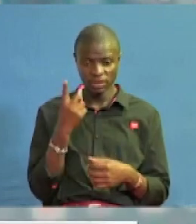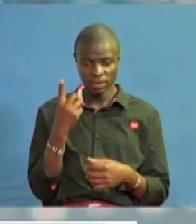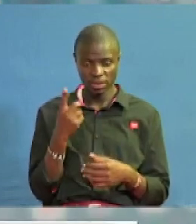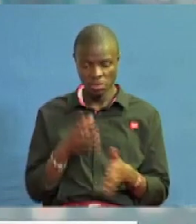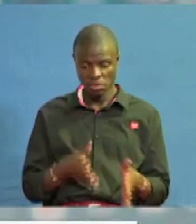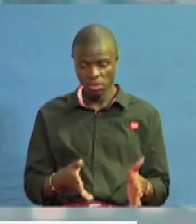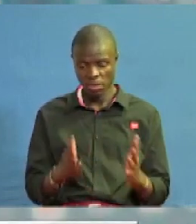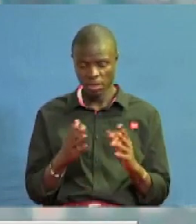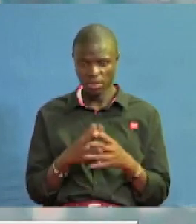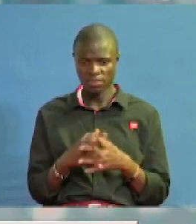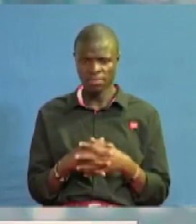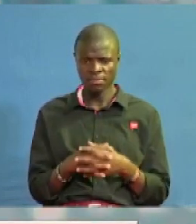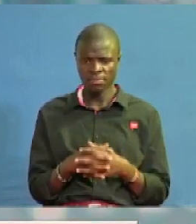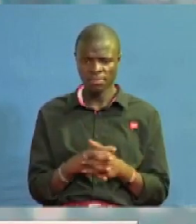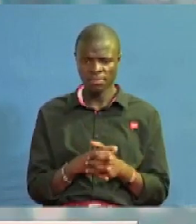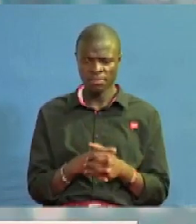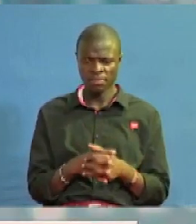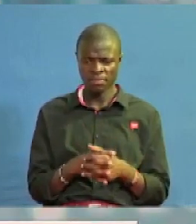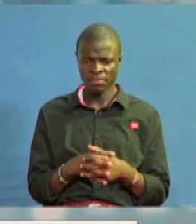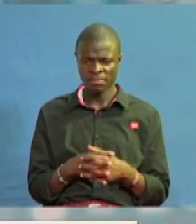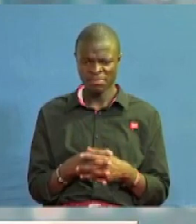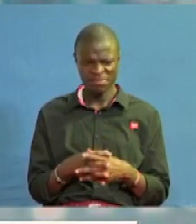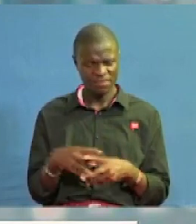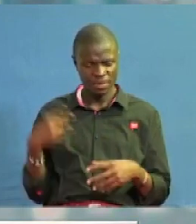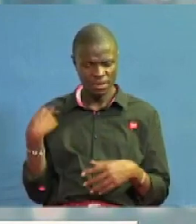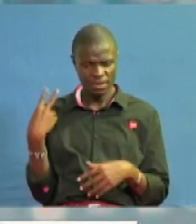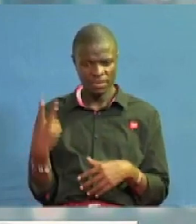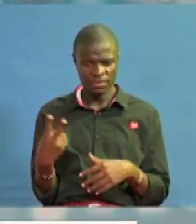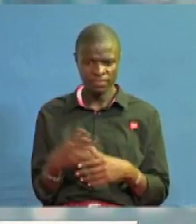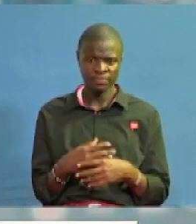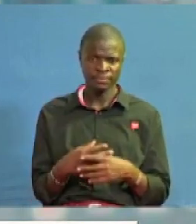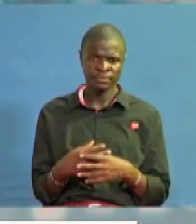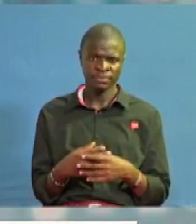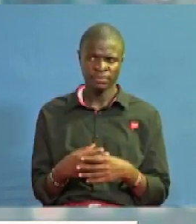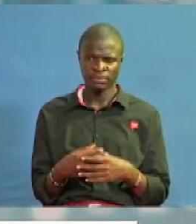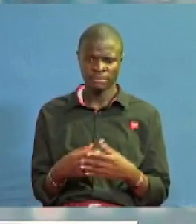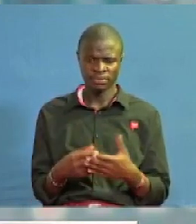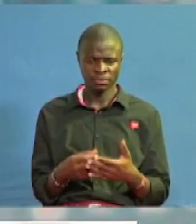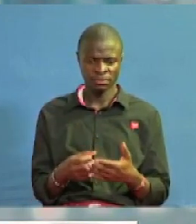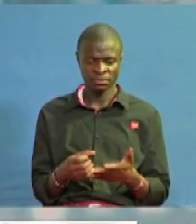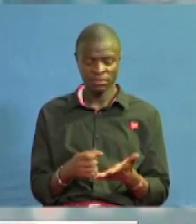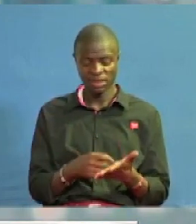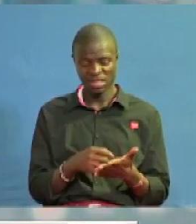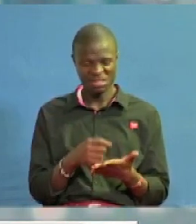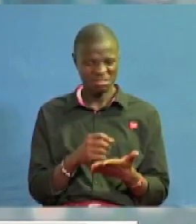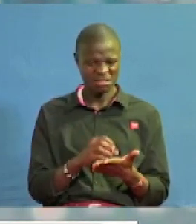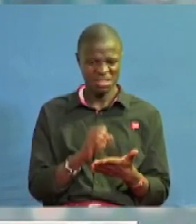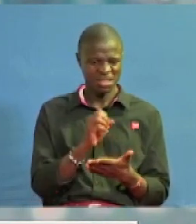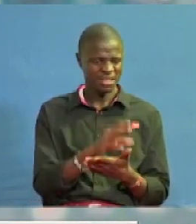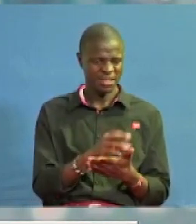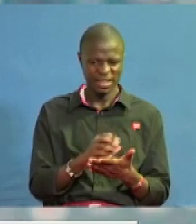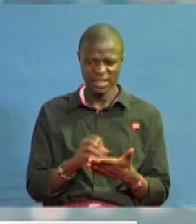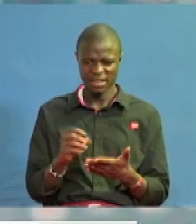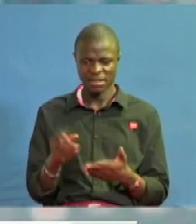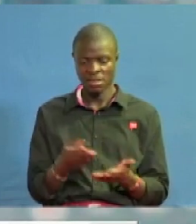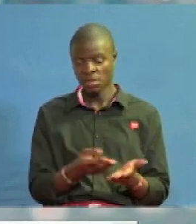in stocks is through dividends. Yeah. Number 2 way of making money is by selling. Okay? Yeah.